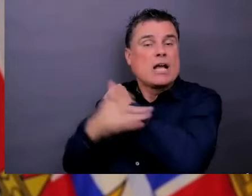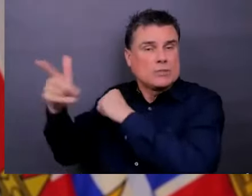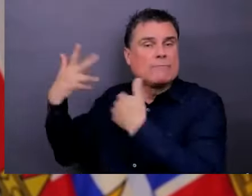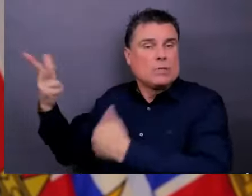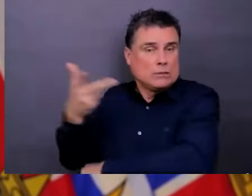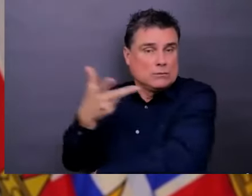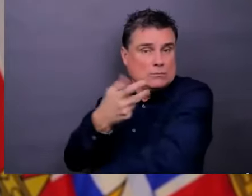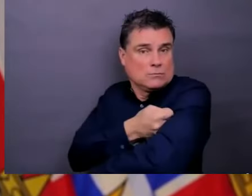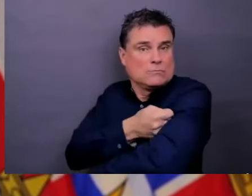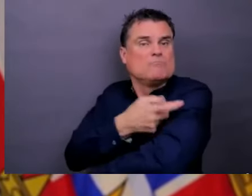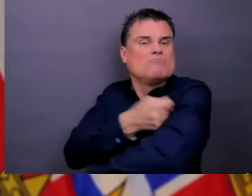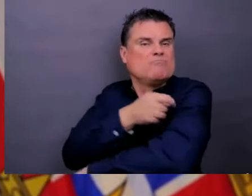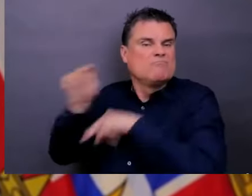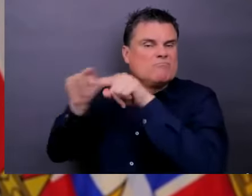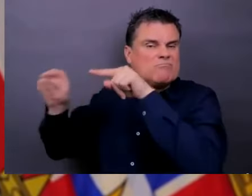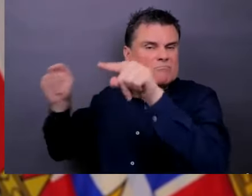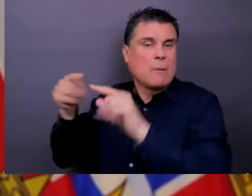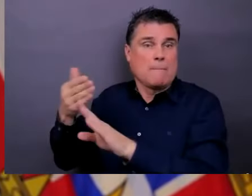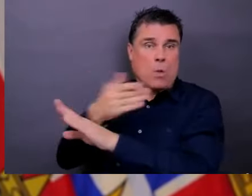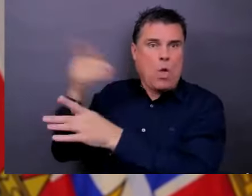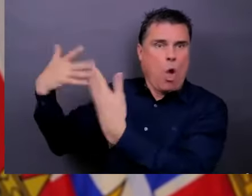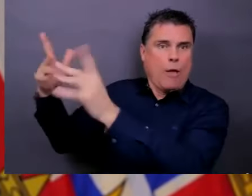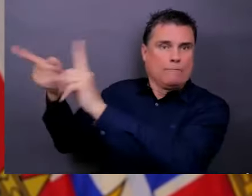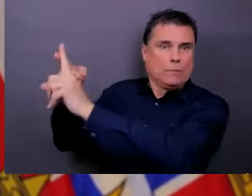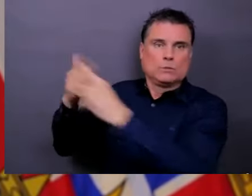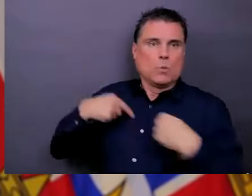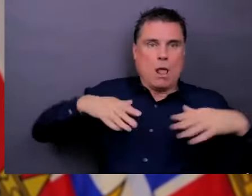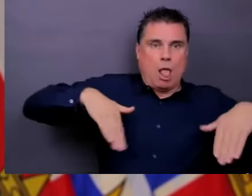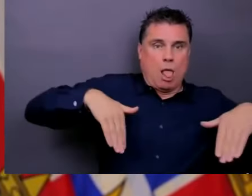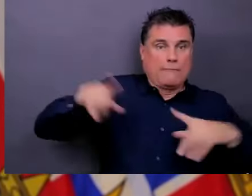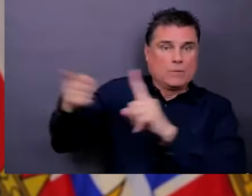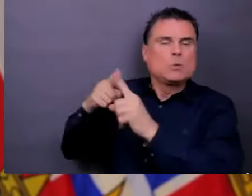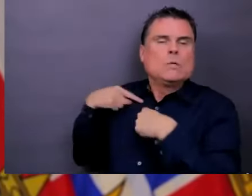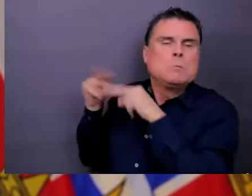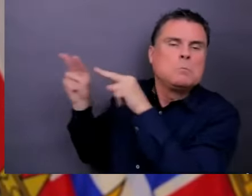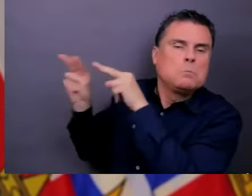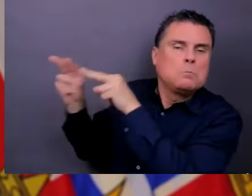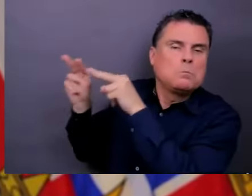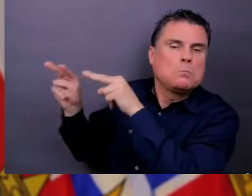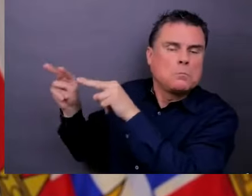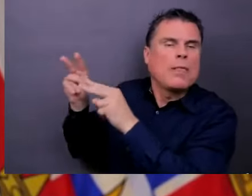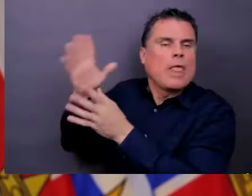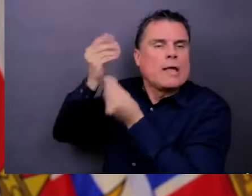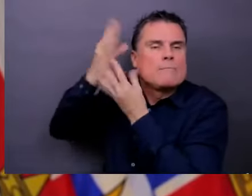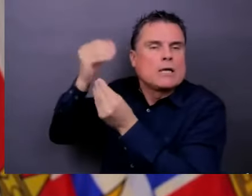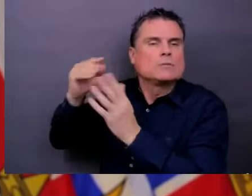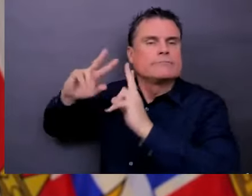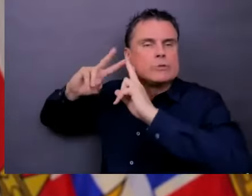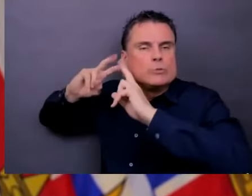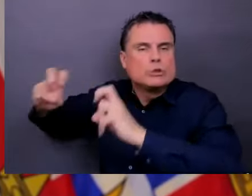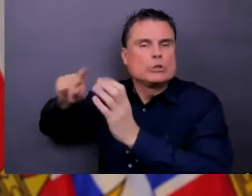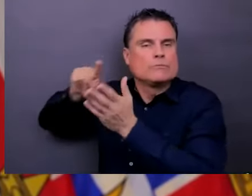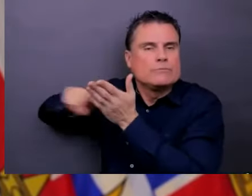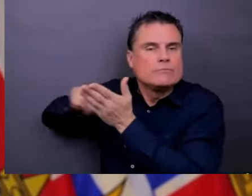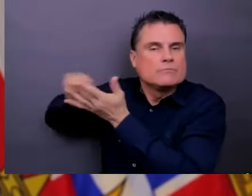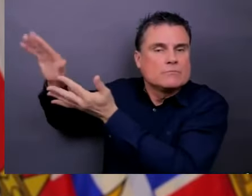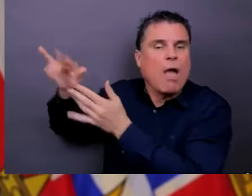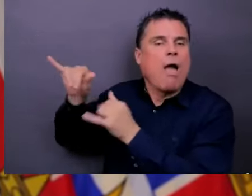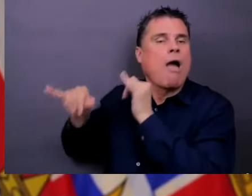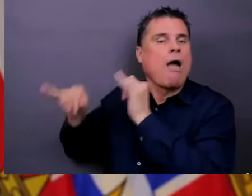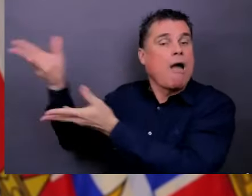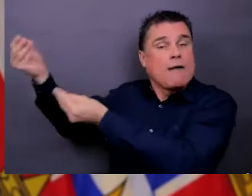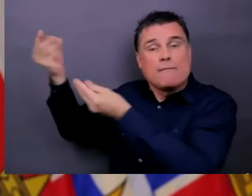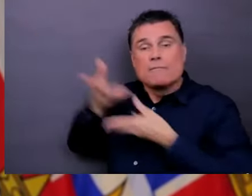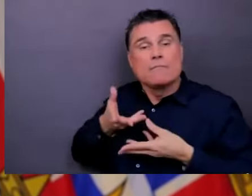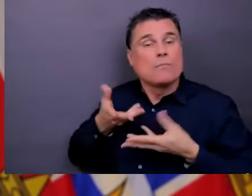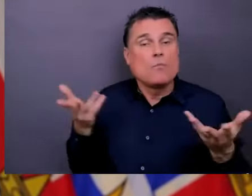data that's been collected from the UK, from Israel, and from here in Canada. And we have some early data from our